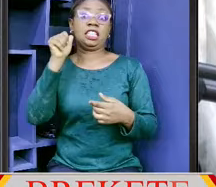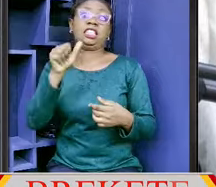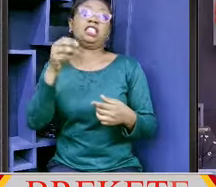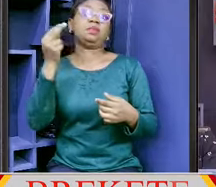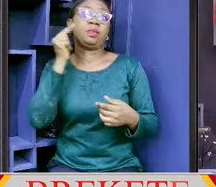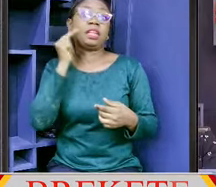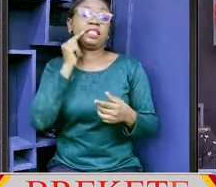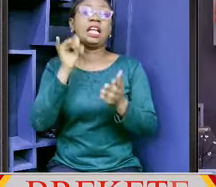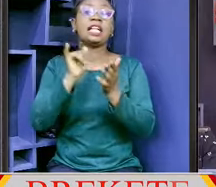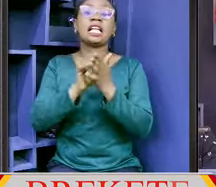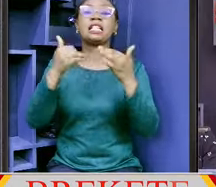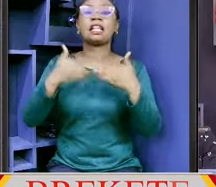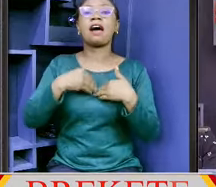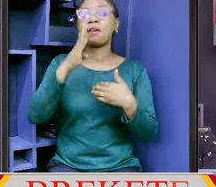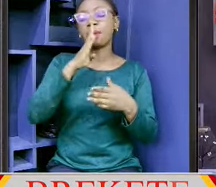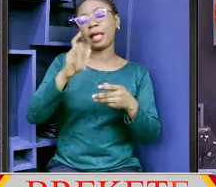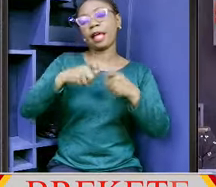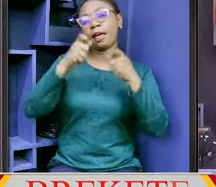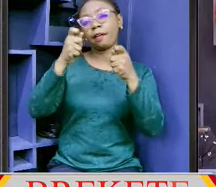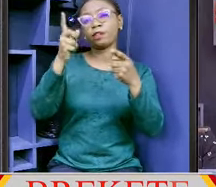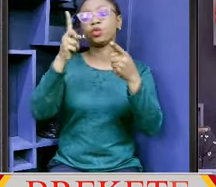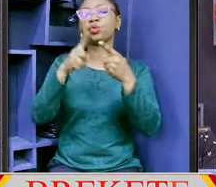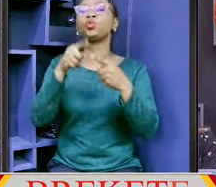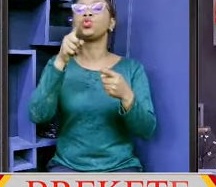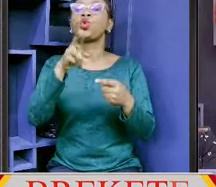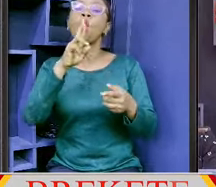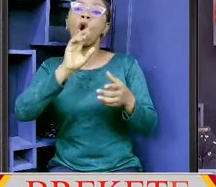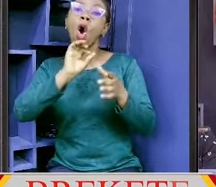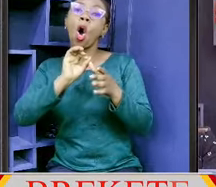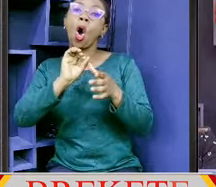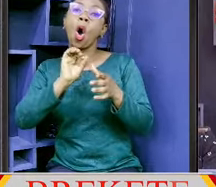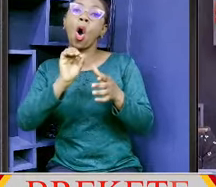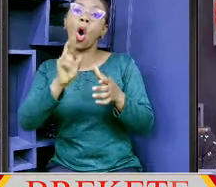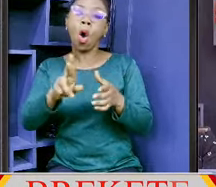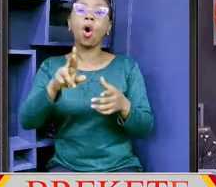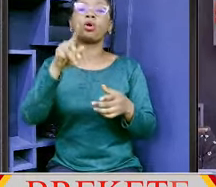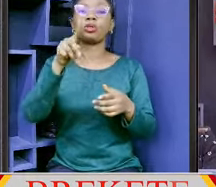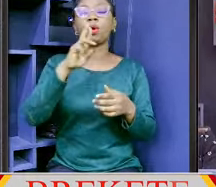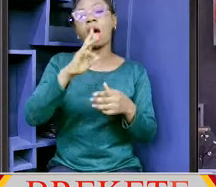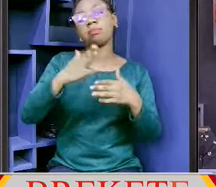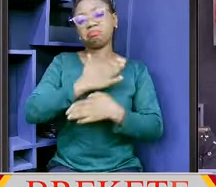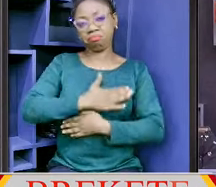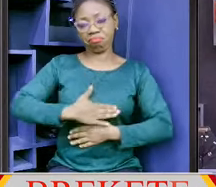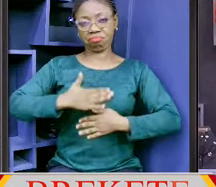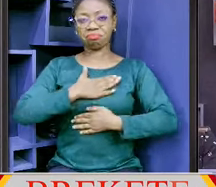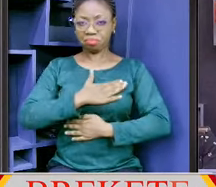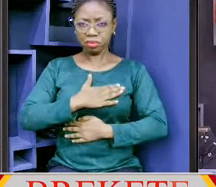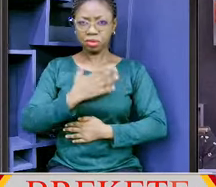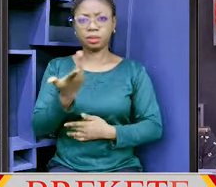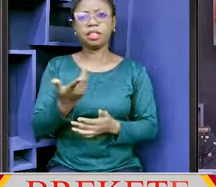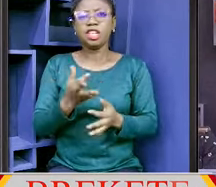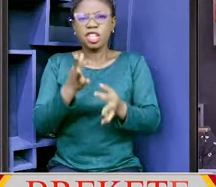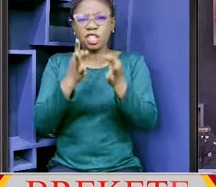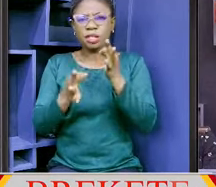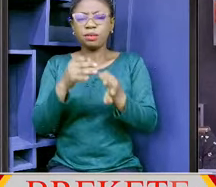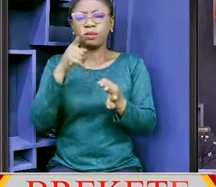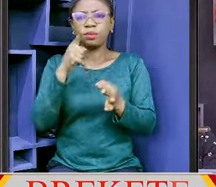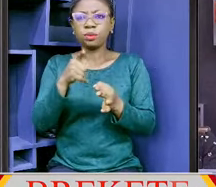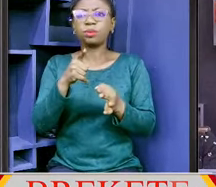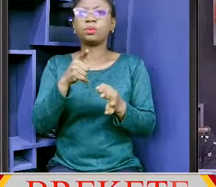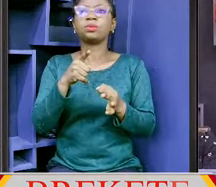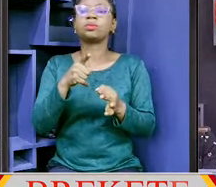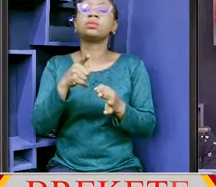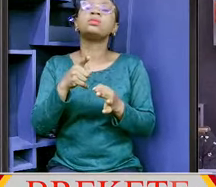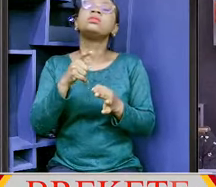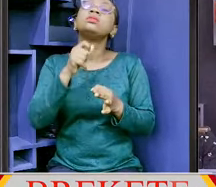that has been given to you or you are enjoying. for no ask the question, me I